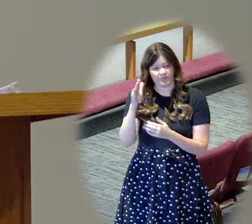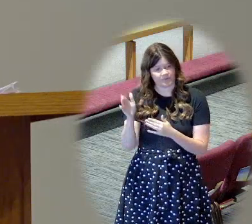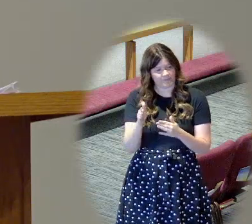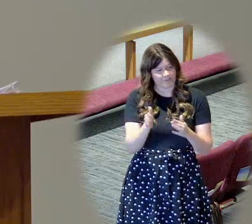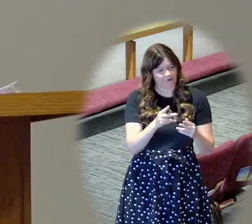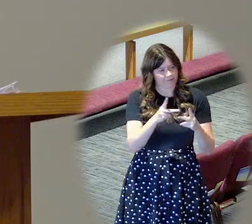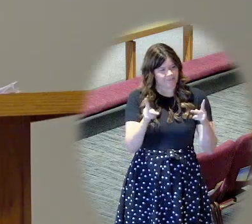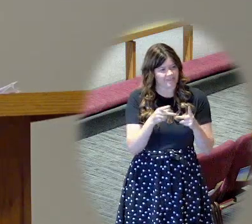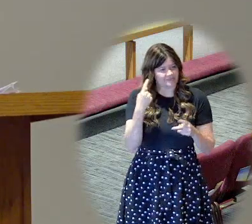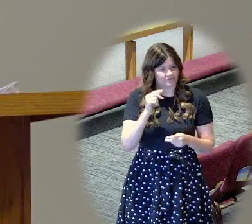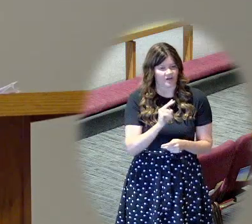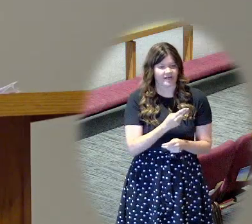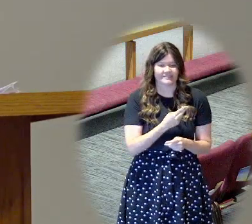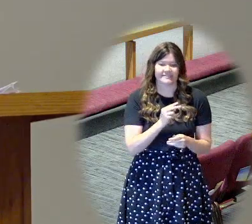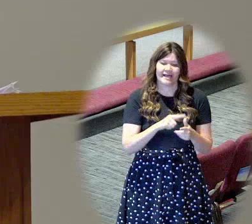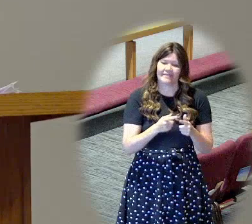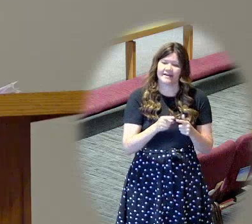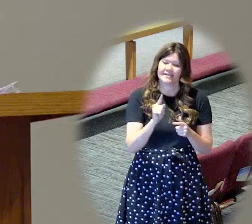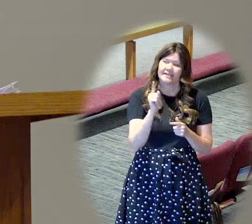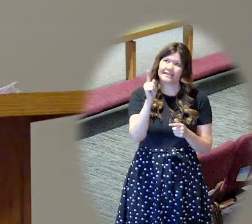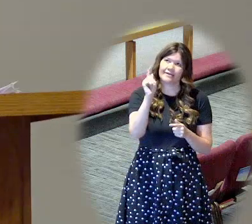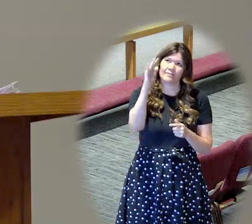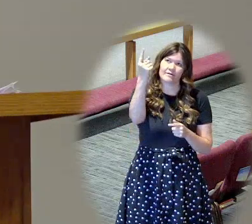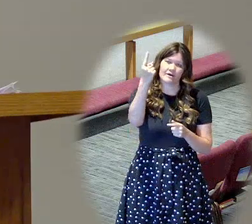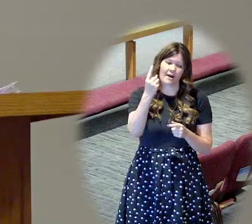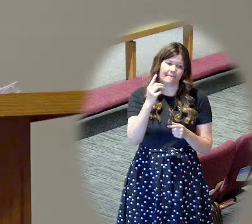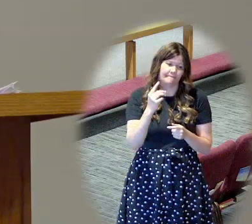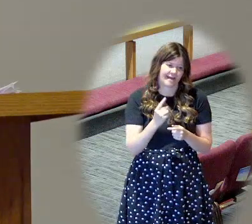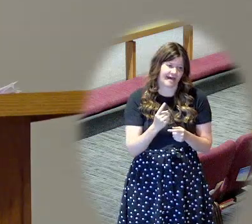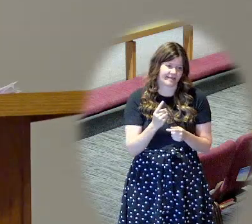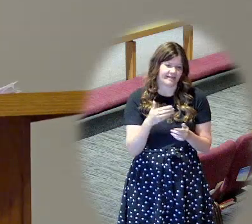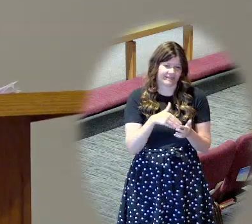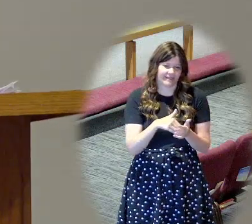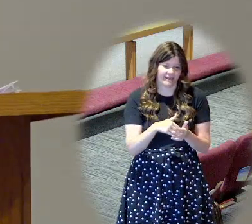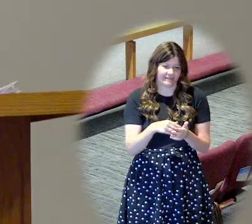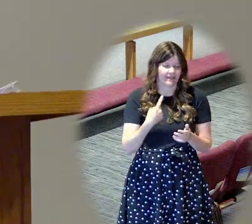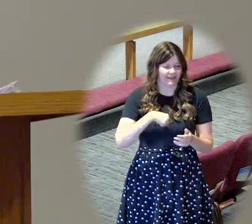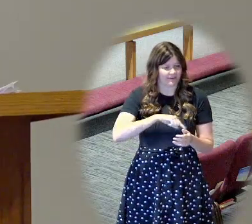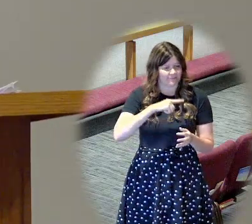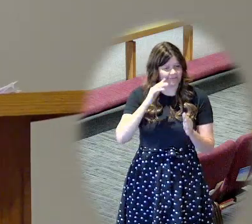for us, and he will return, and we focused on trust.